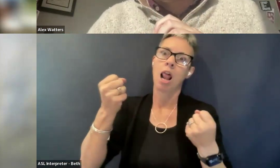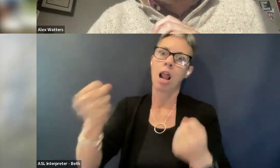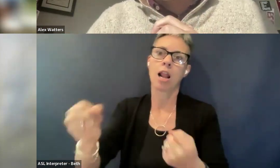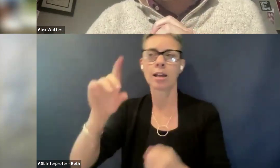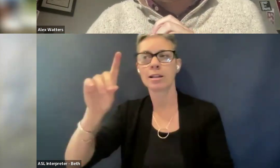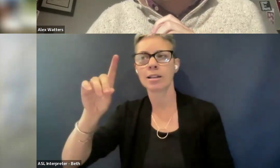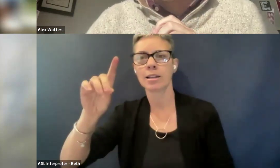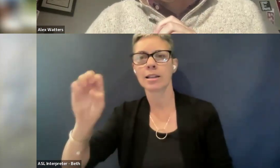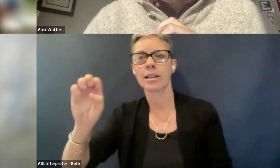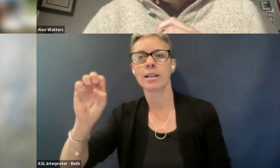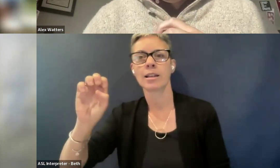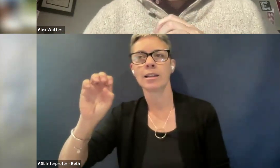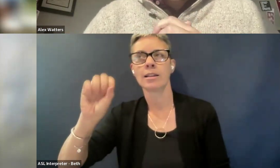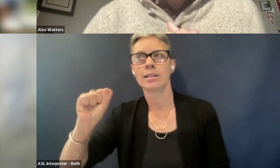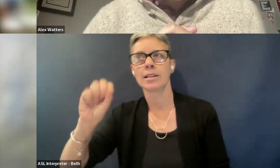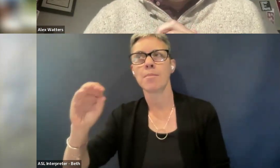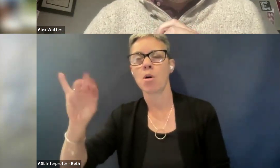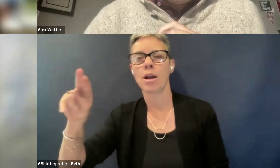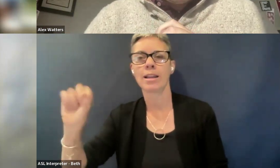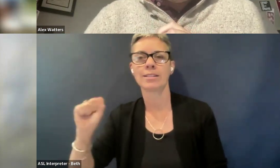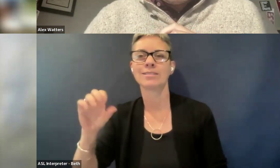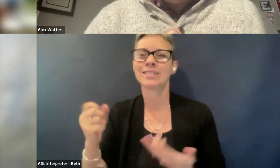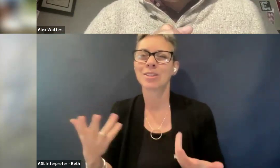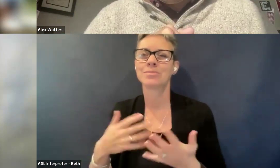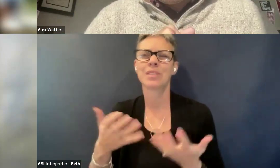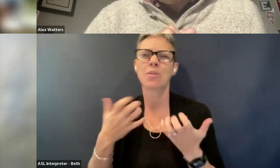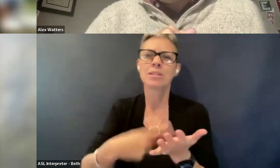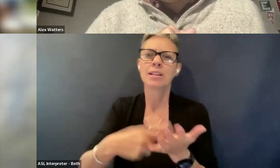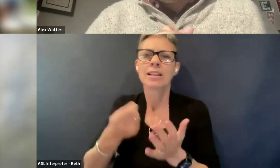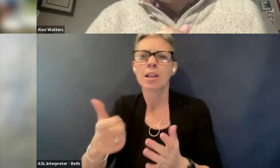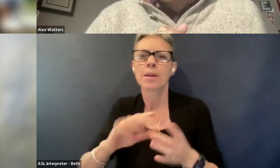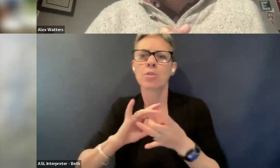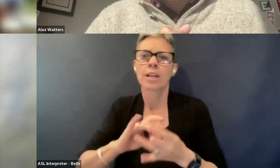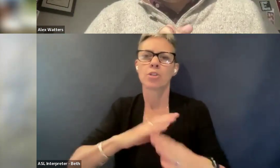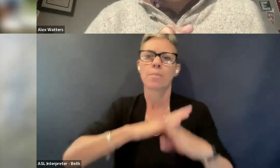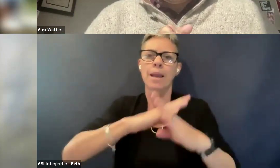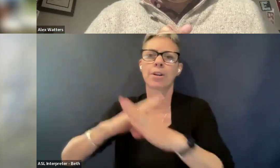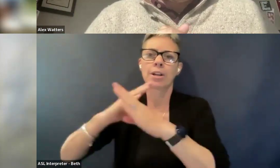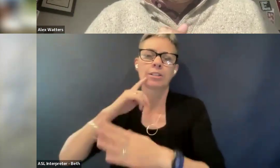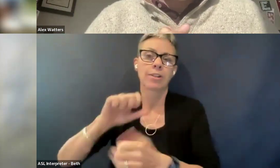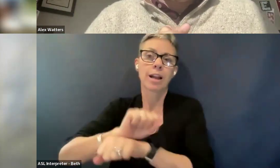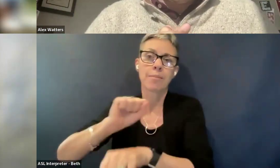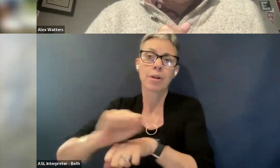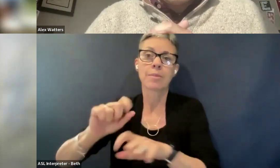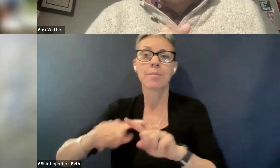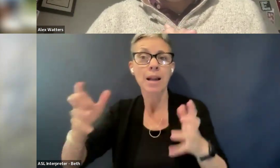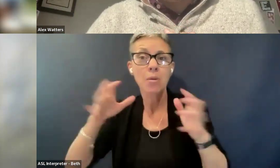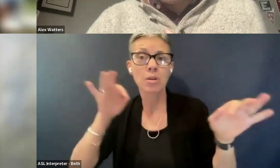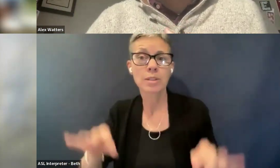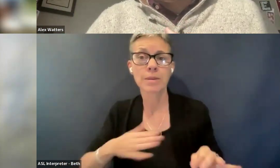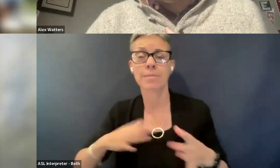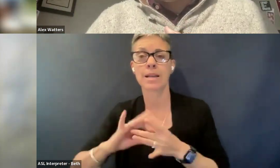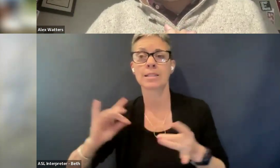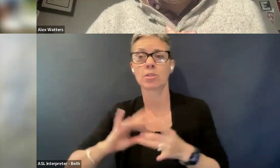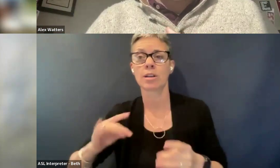to doing so throughout the session. I wanted to talk a little bit about the barriers before me with employment, but first I want to take you through my story. I had